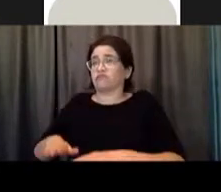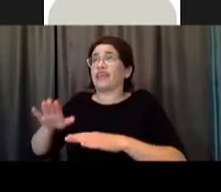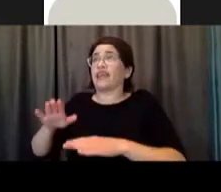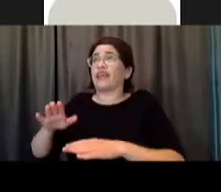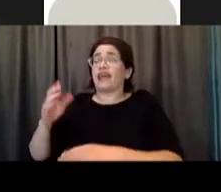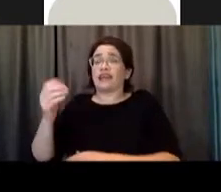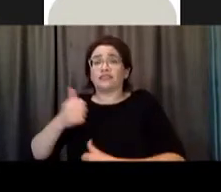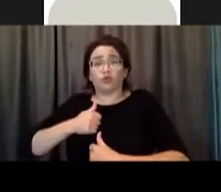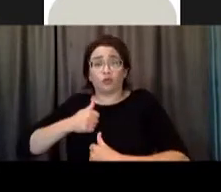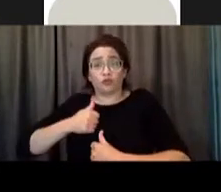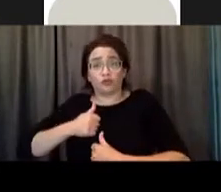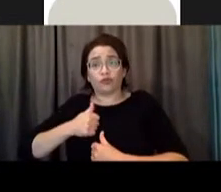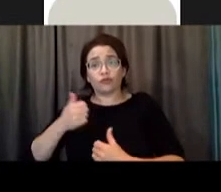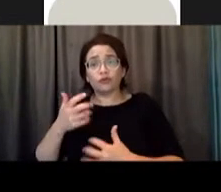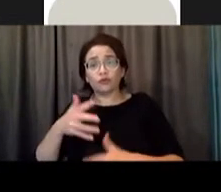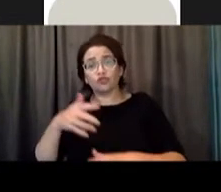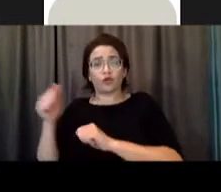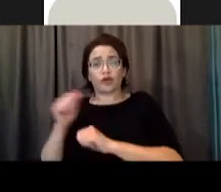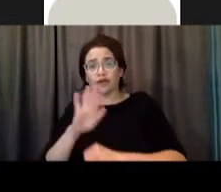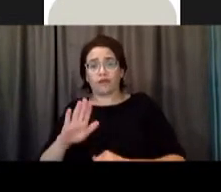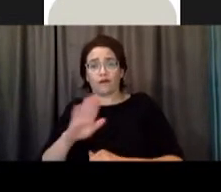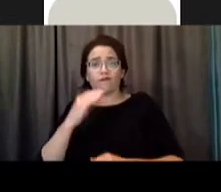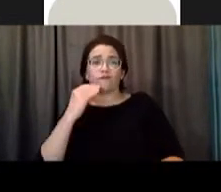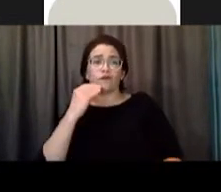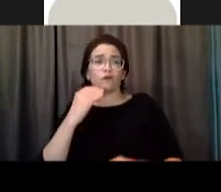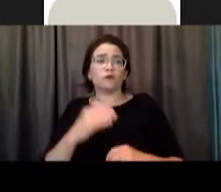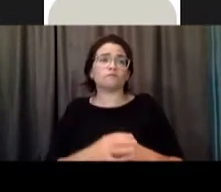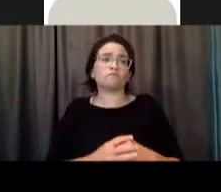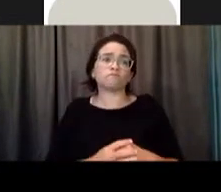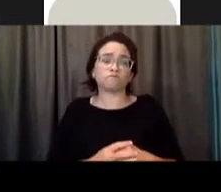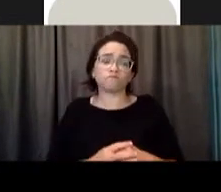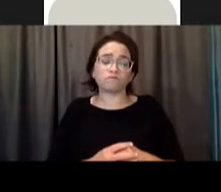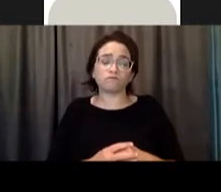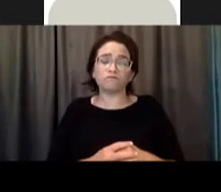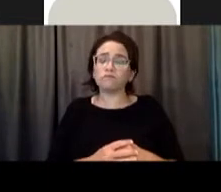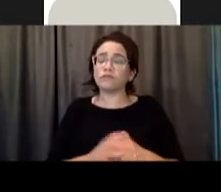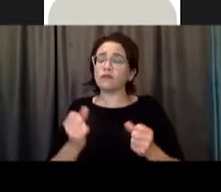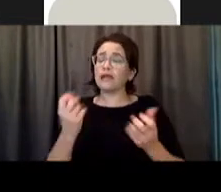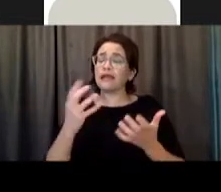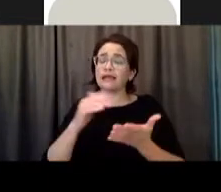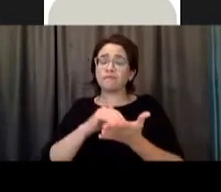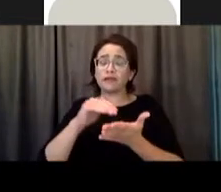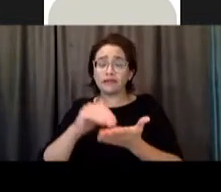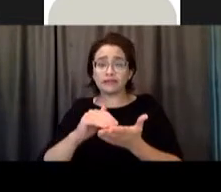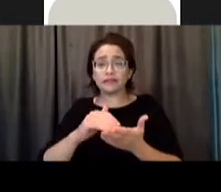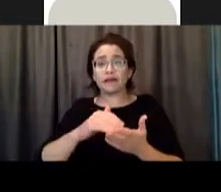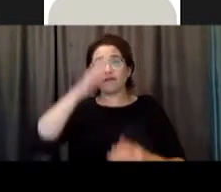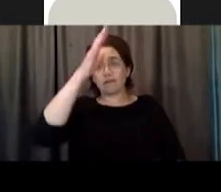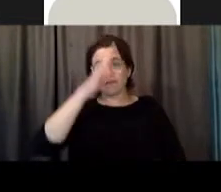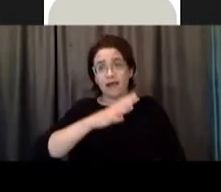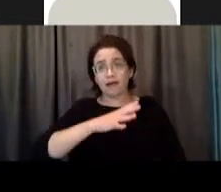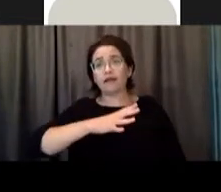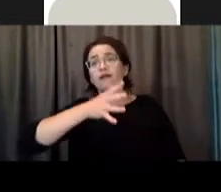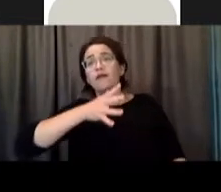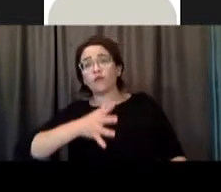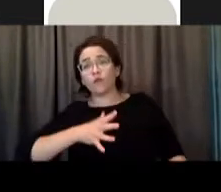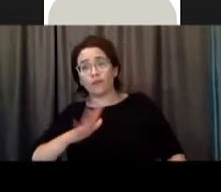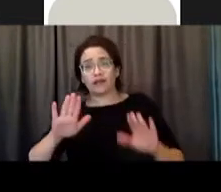village. Millions of men, women, and children were slowly starved to death in the early 1930s.